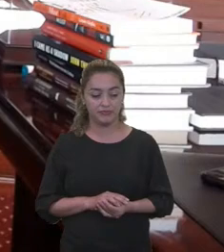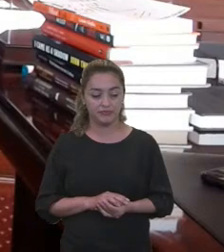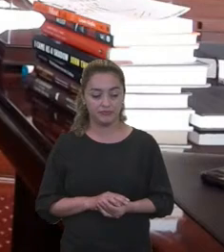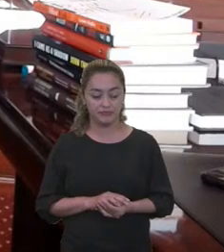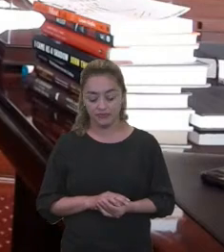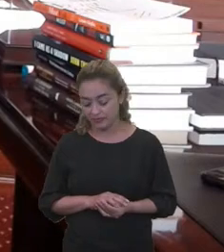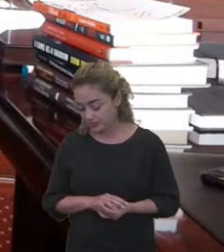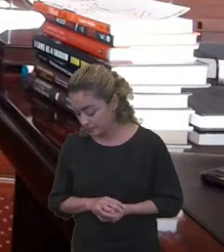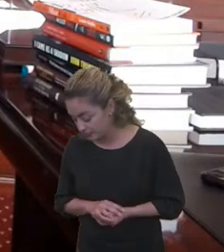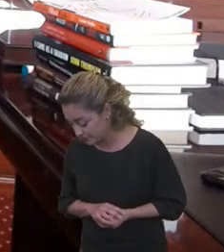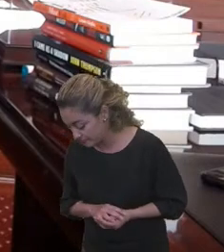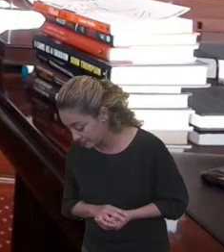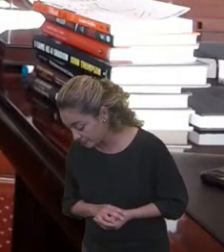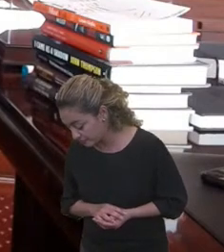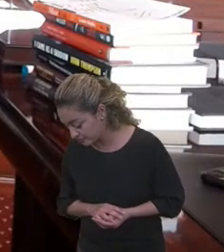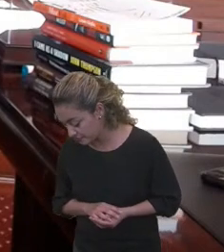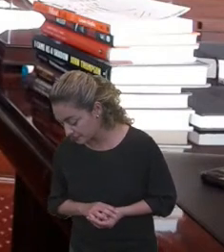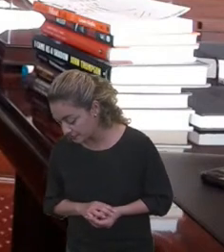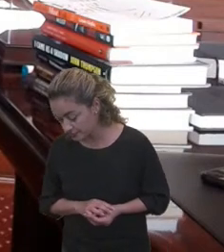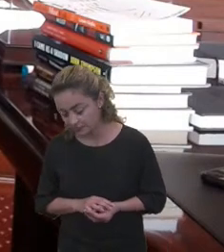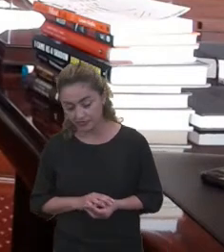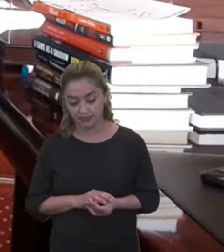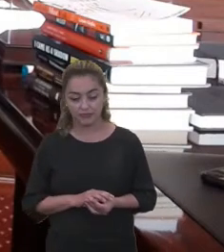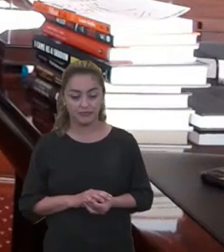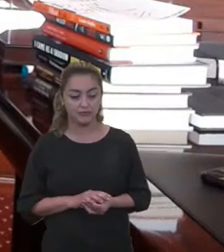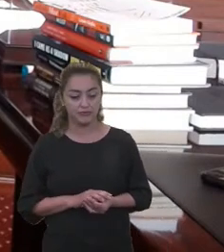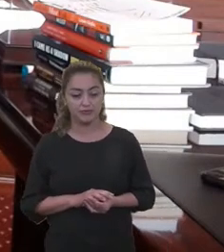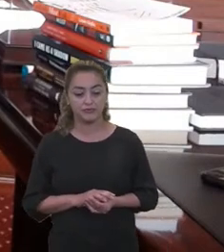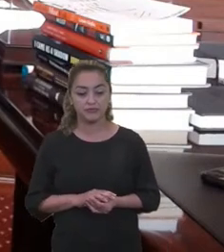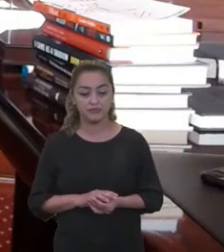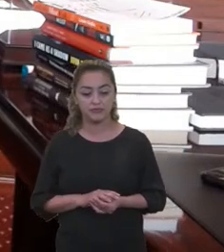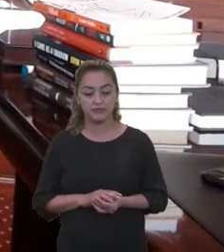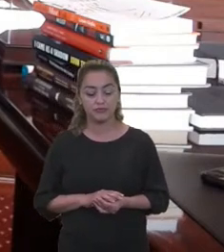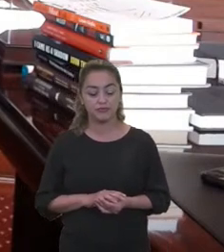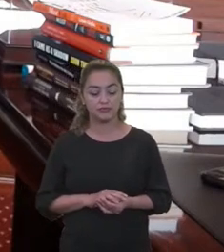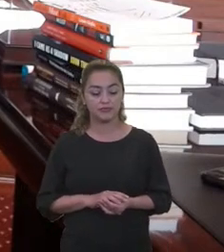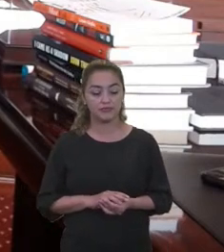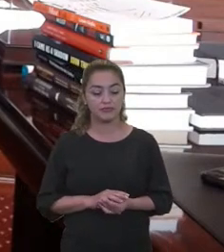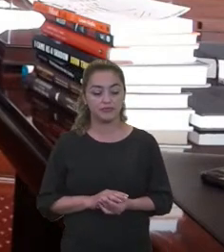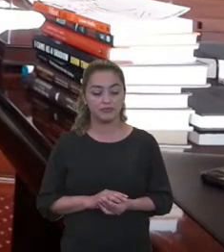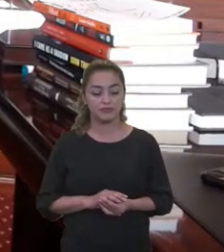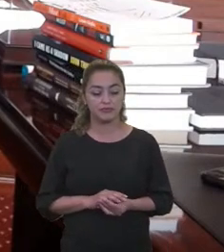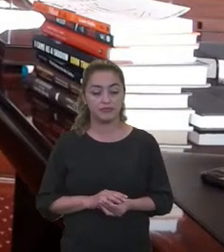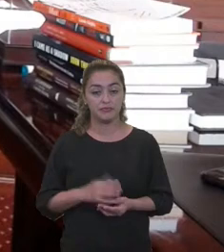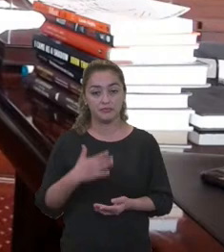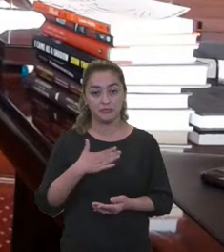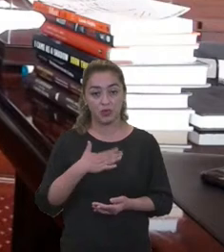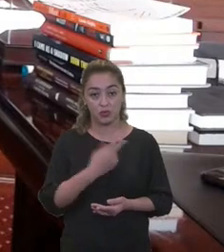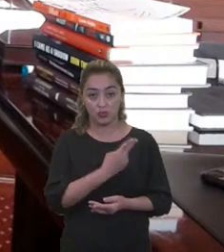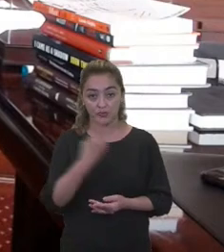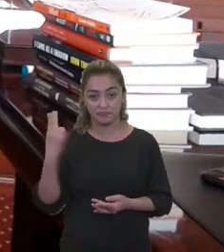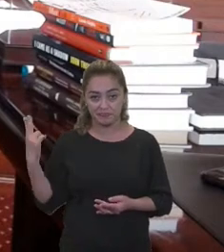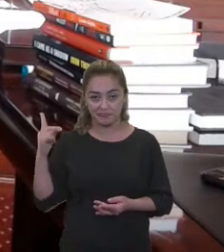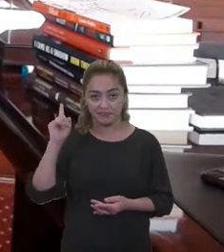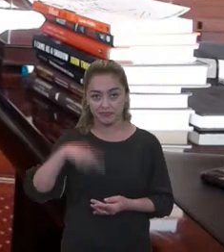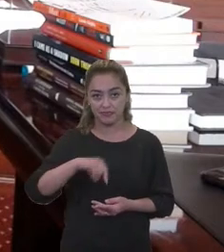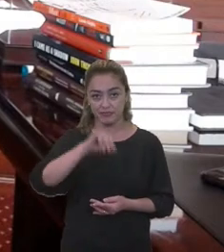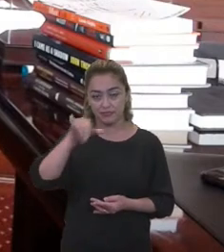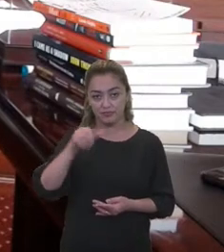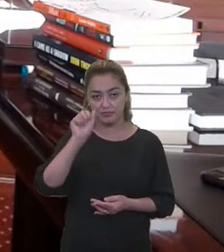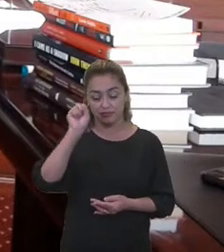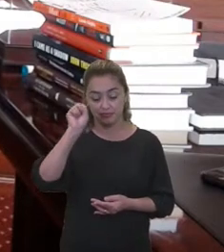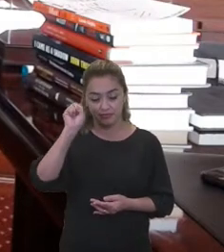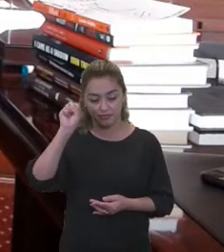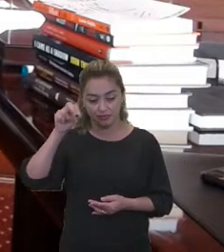long run while building a great business for you as well. My name's Jason. I'm the president of the Washington